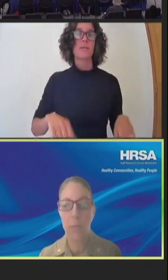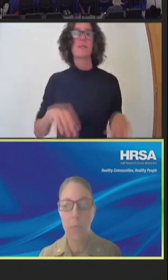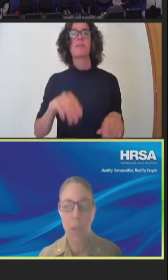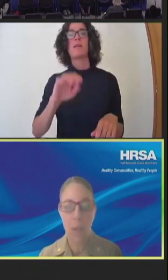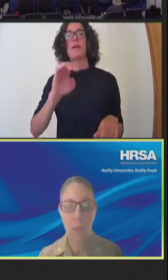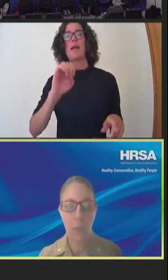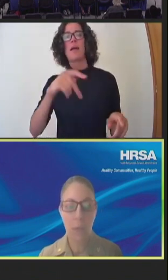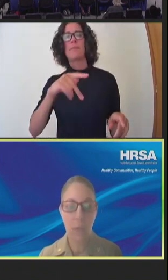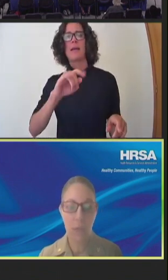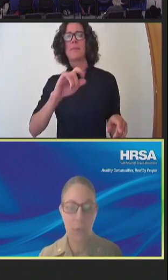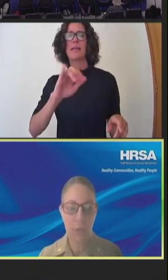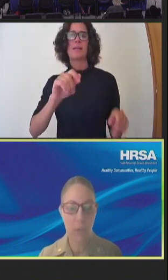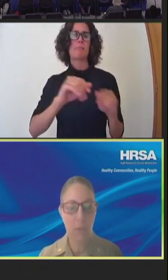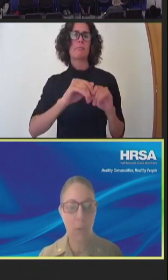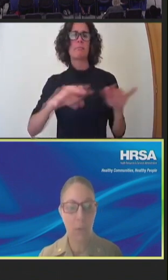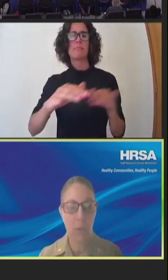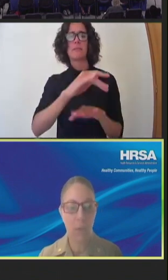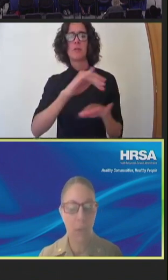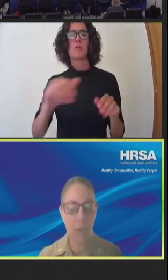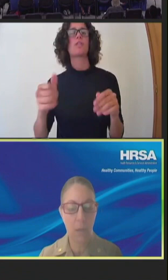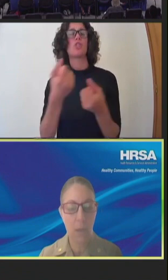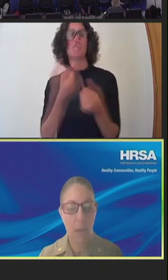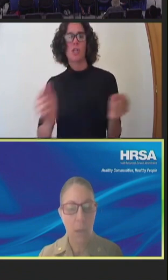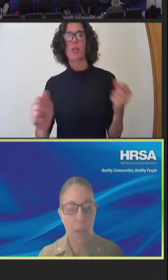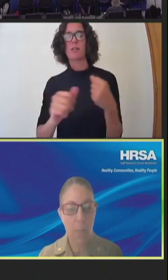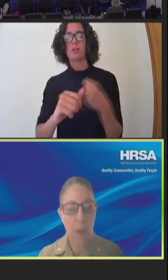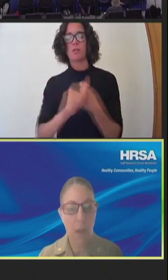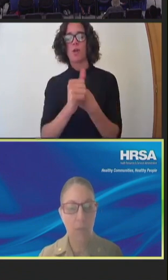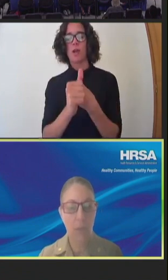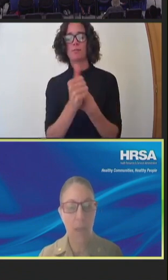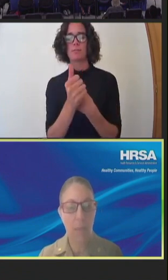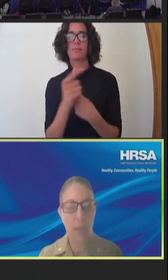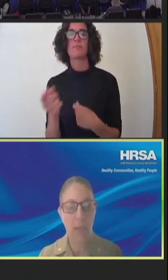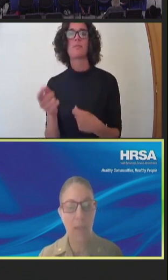threat, including such threats as the COVID-19,